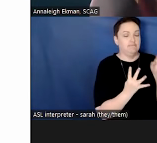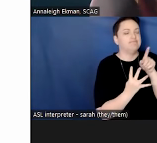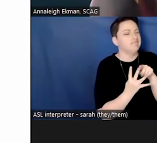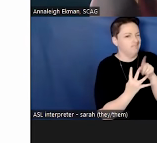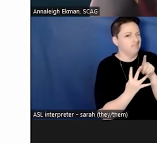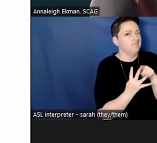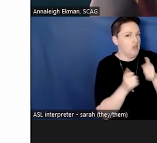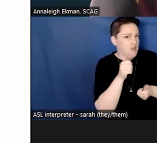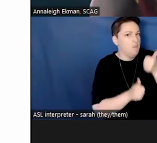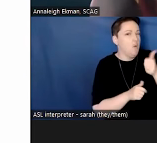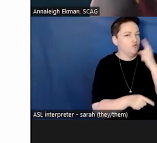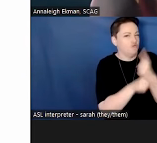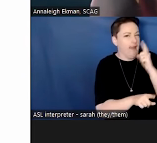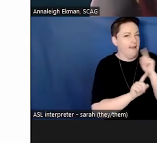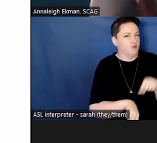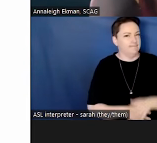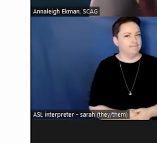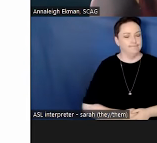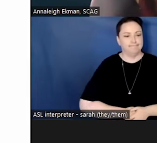most correct answer to this question.